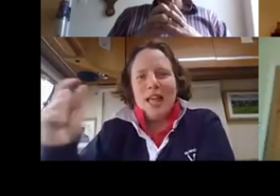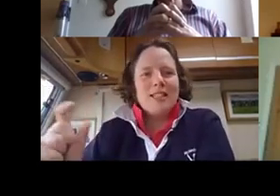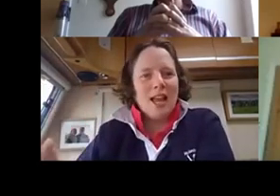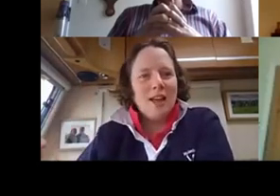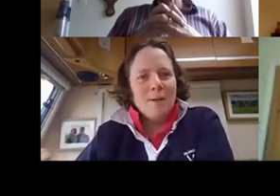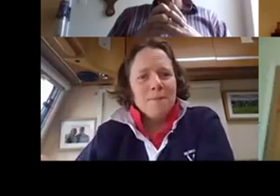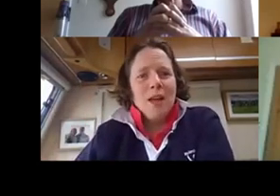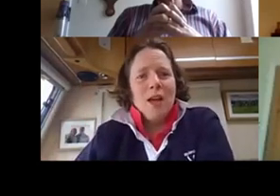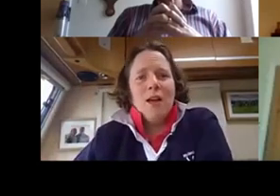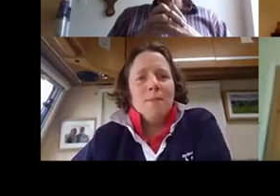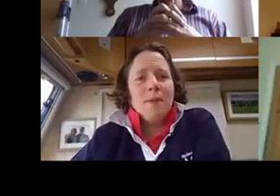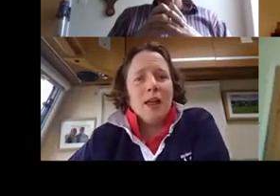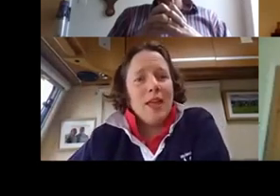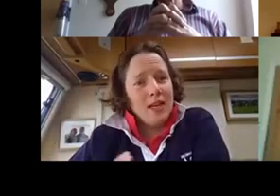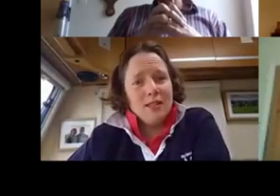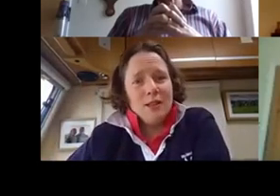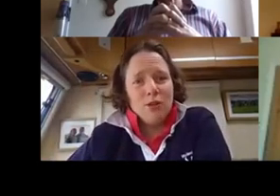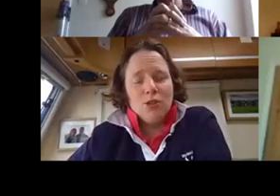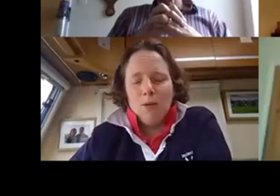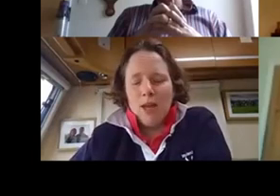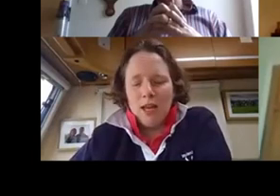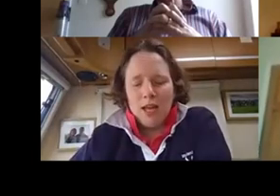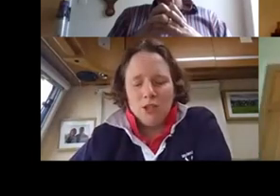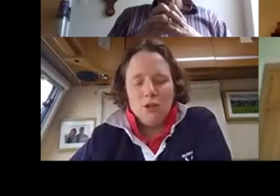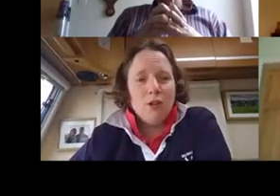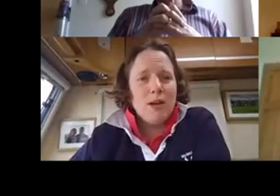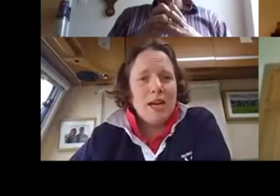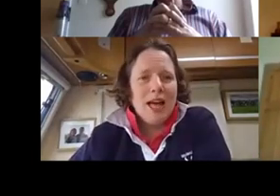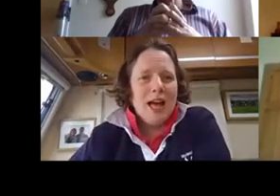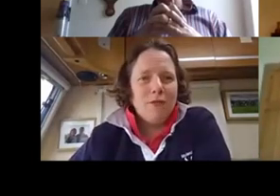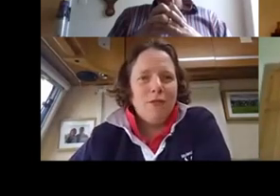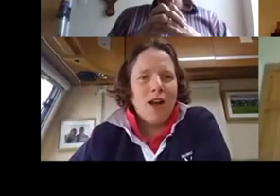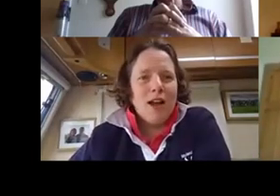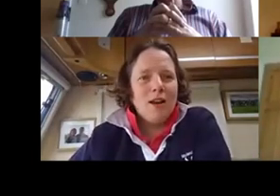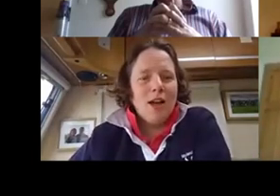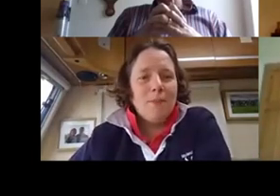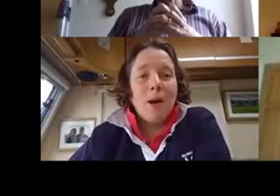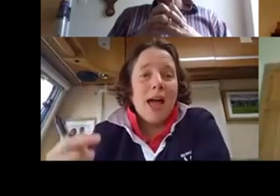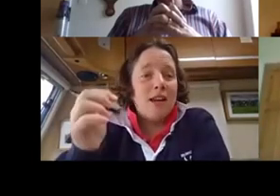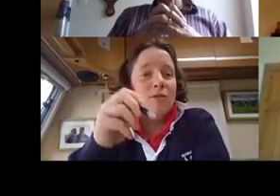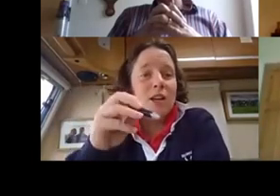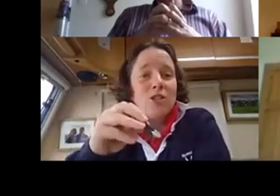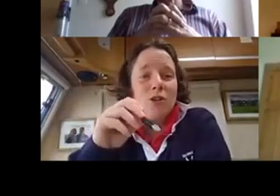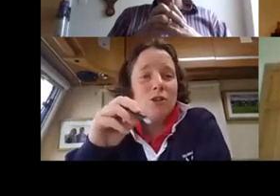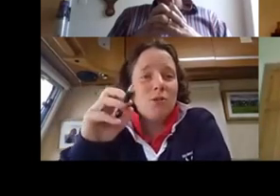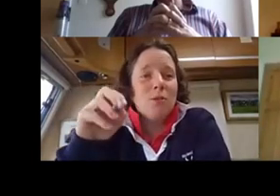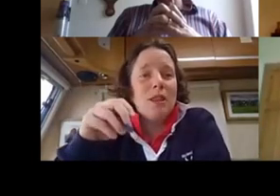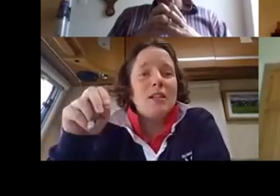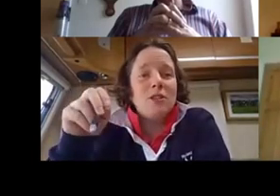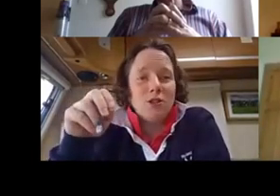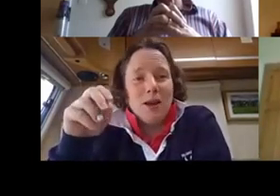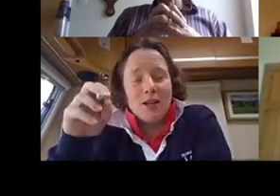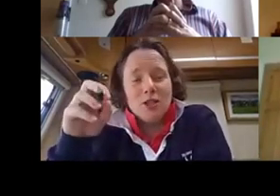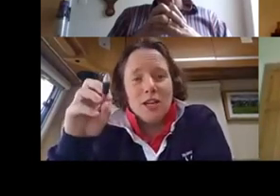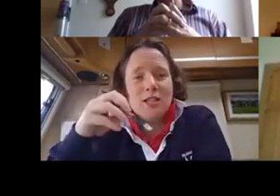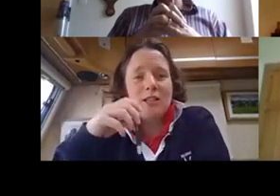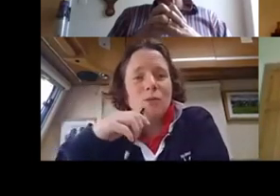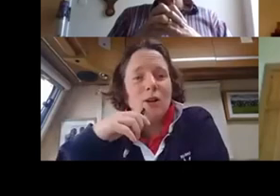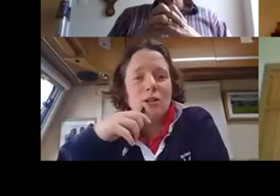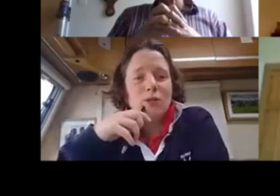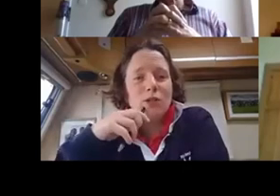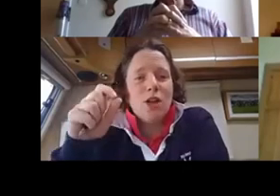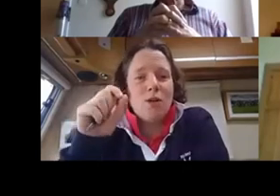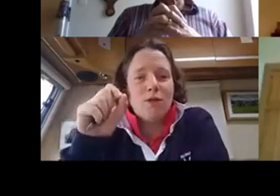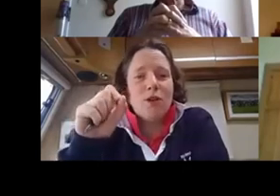sort of setting, and they can see what you're doing and you've agreed that, fine. I hadn't realised you could do it within Zoom actually, so that's